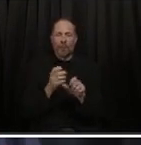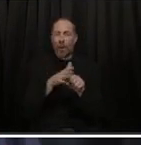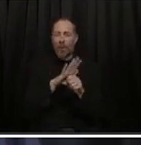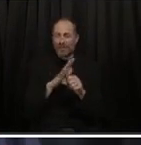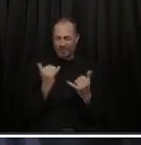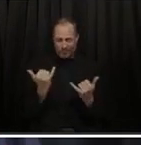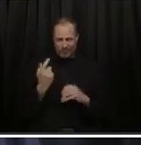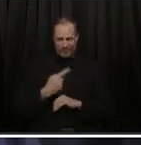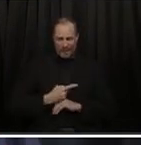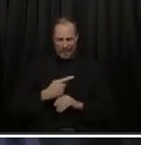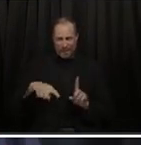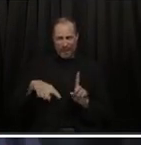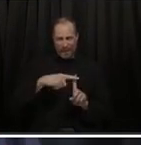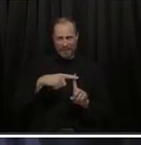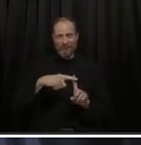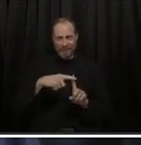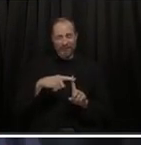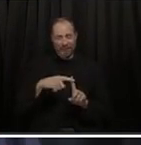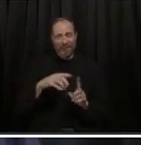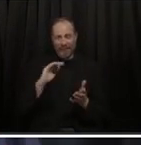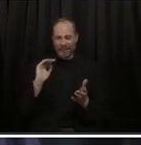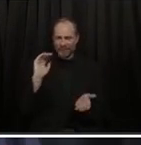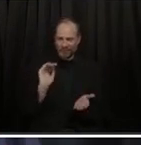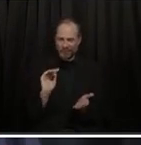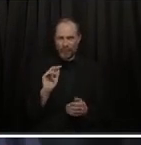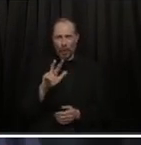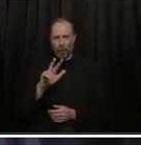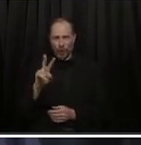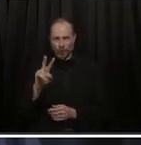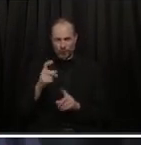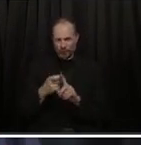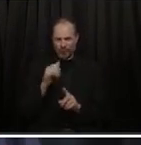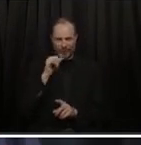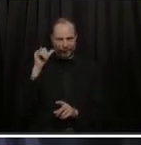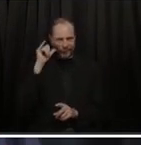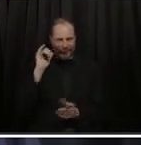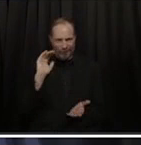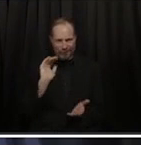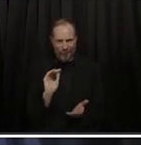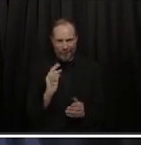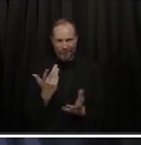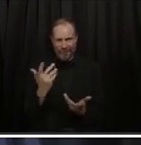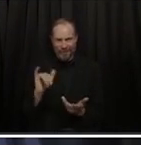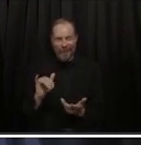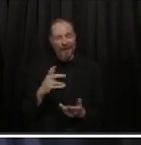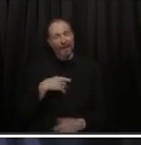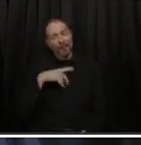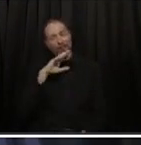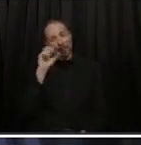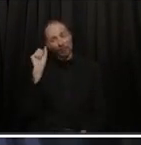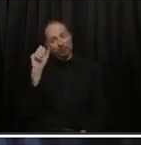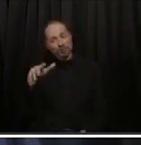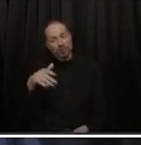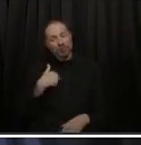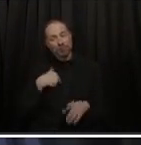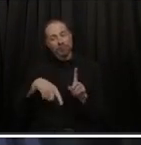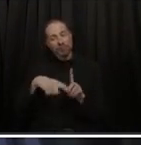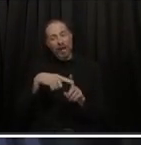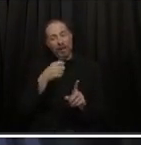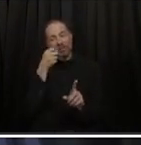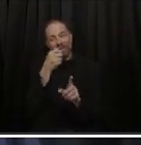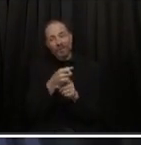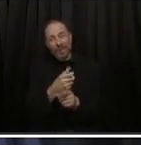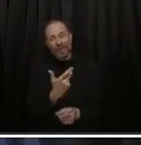today. That's 32 fewer than yesterday. And to really highlight the positive impact that vaccines are